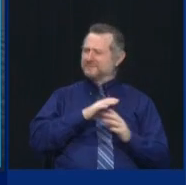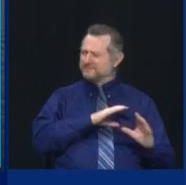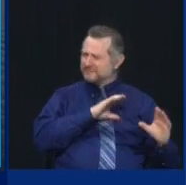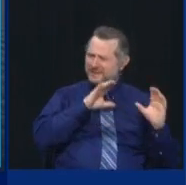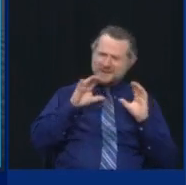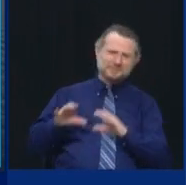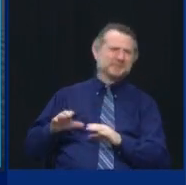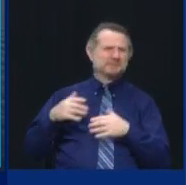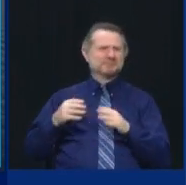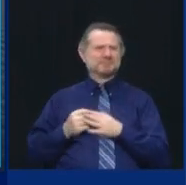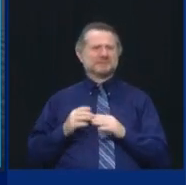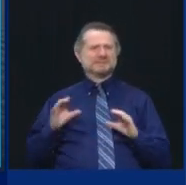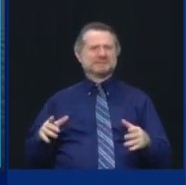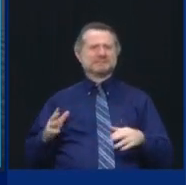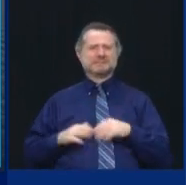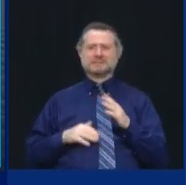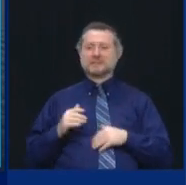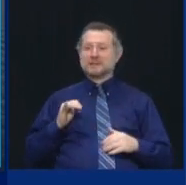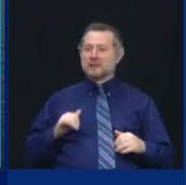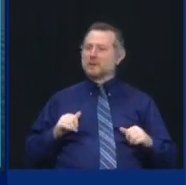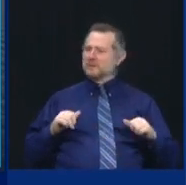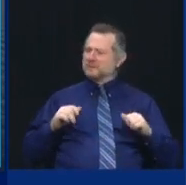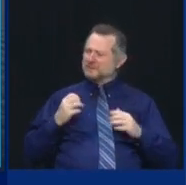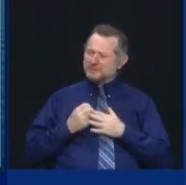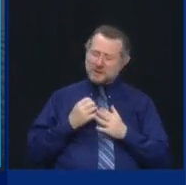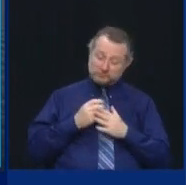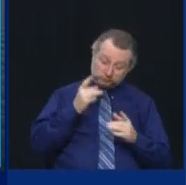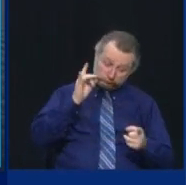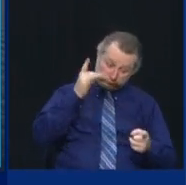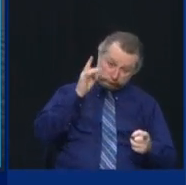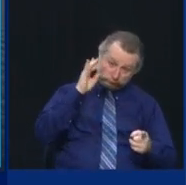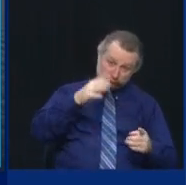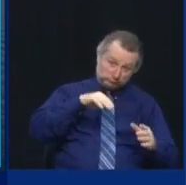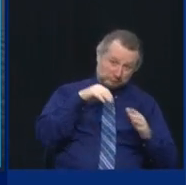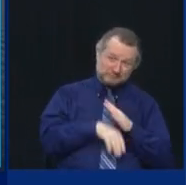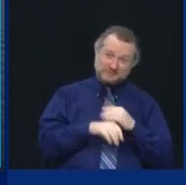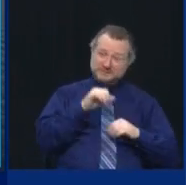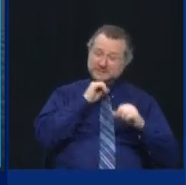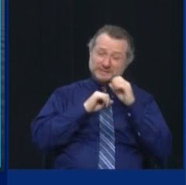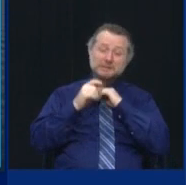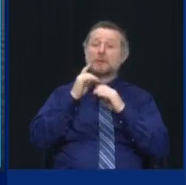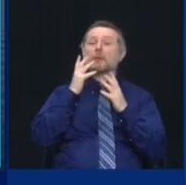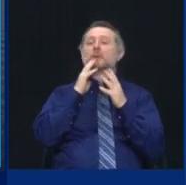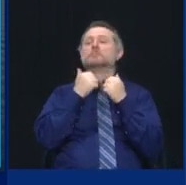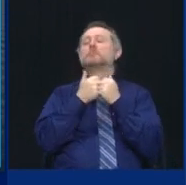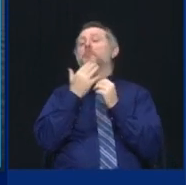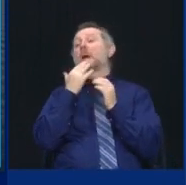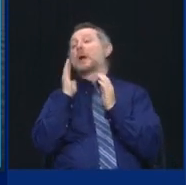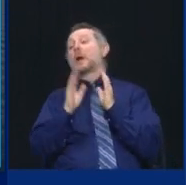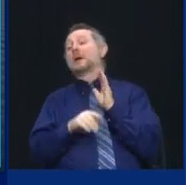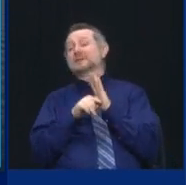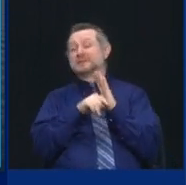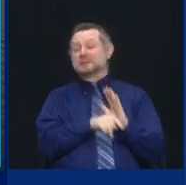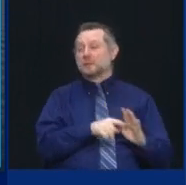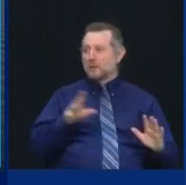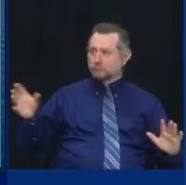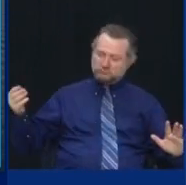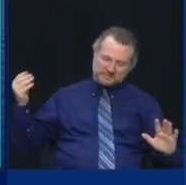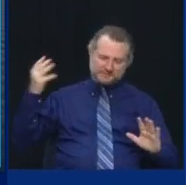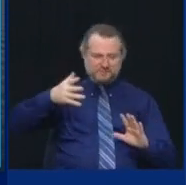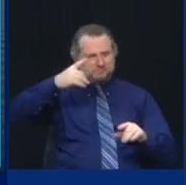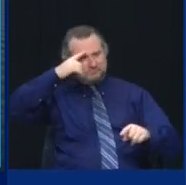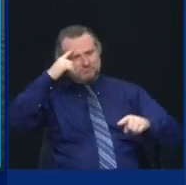They did that in that moment, to make that statement, because they were faced with